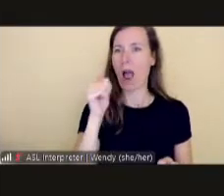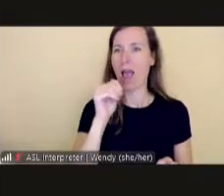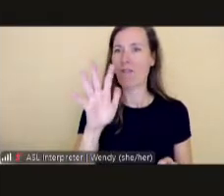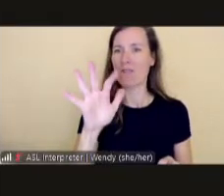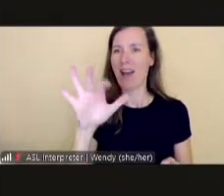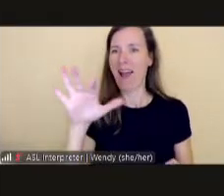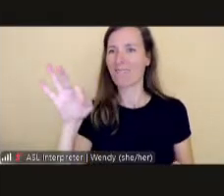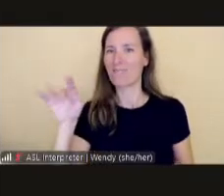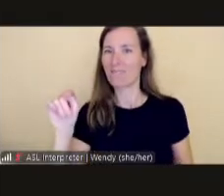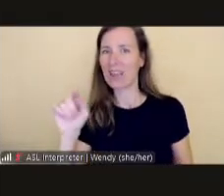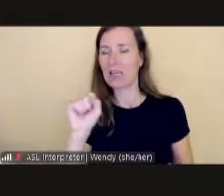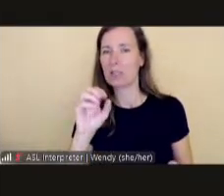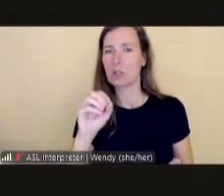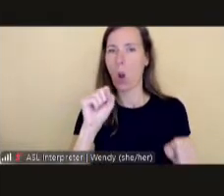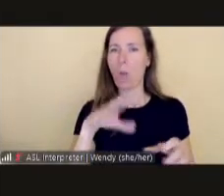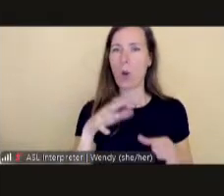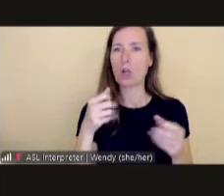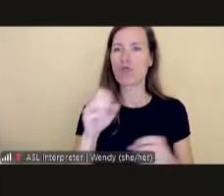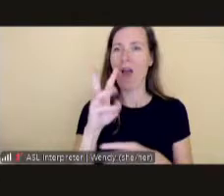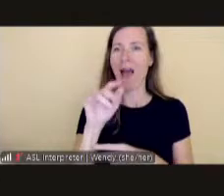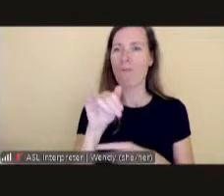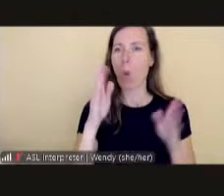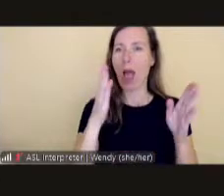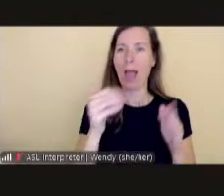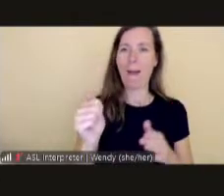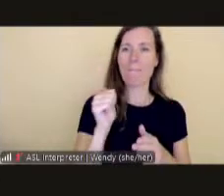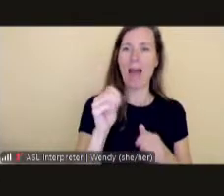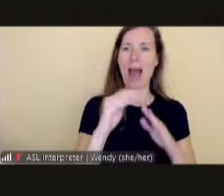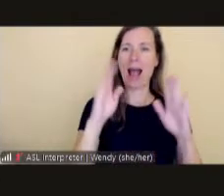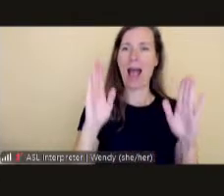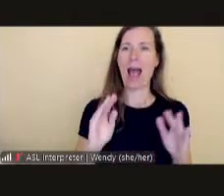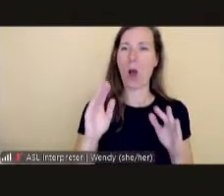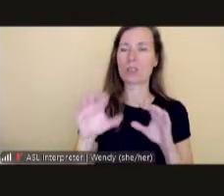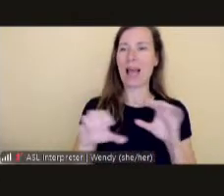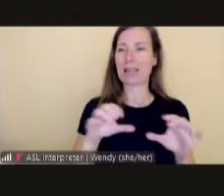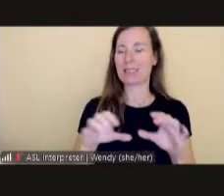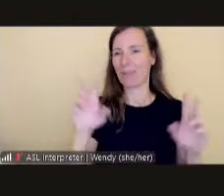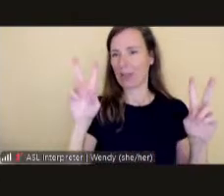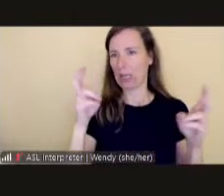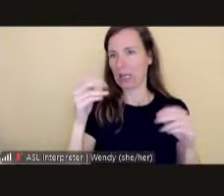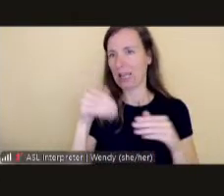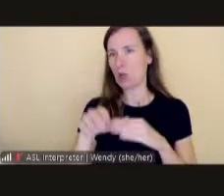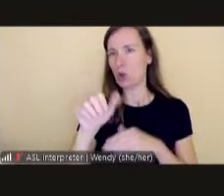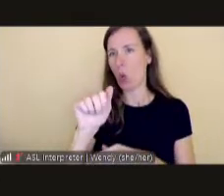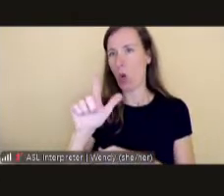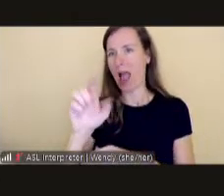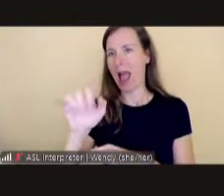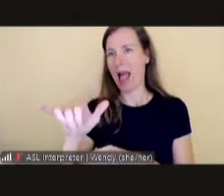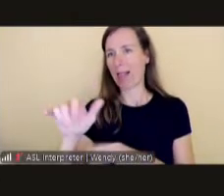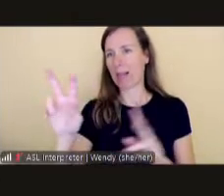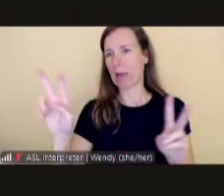all that kind of back-of-house activity into an alley. There is a